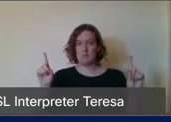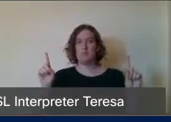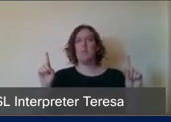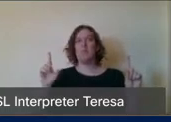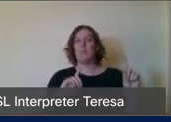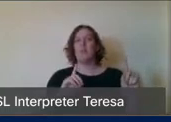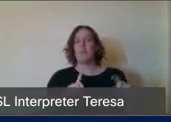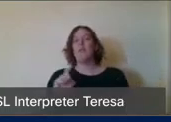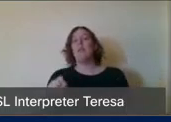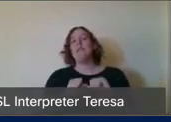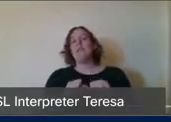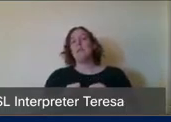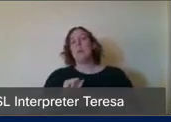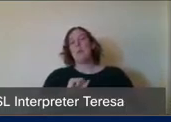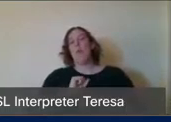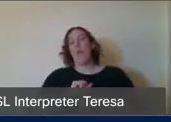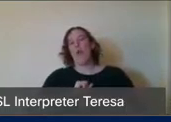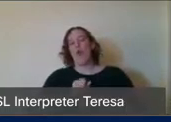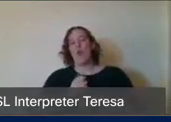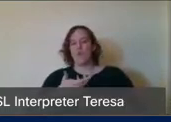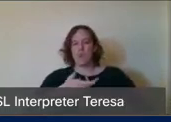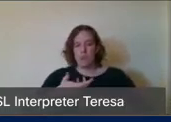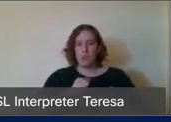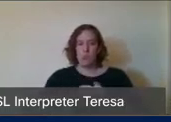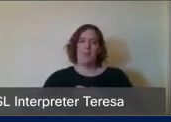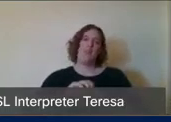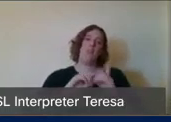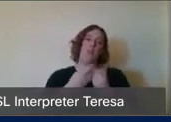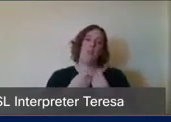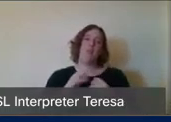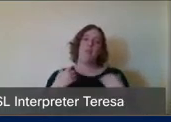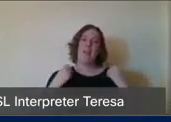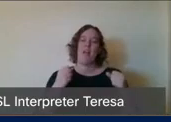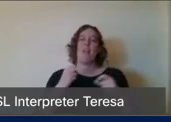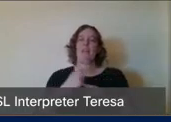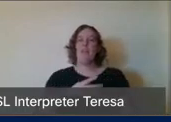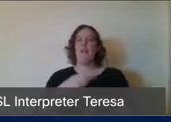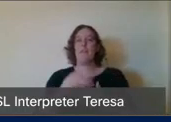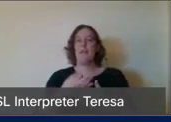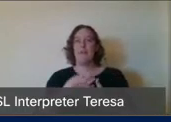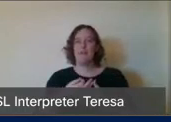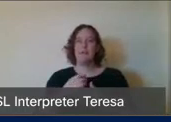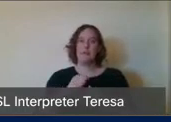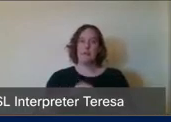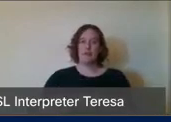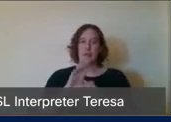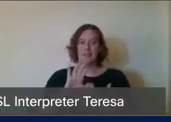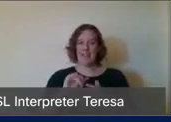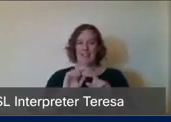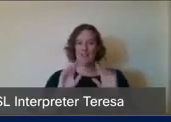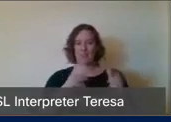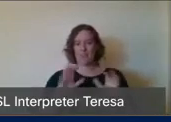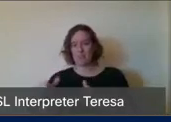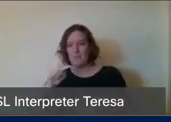DDS continued to work closely with the Department of Healthcare Finance to adjust the cadre of services. We